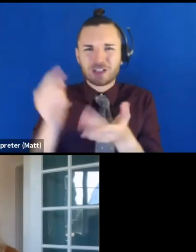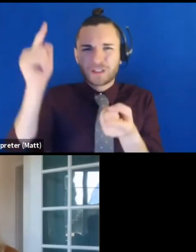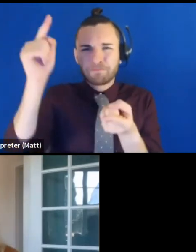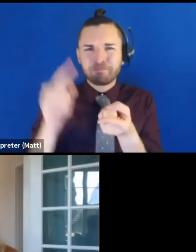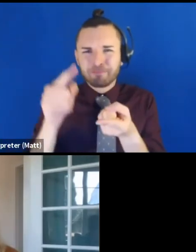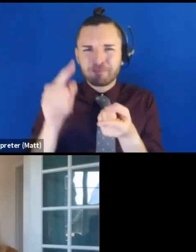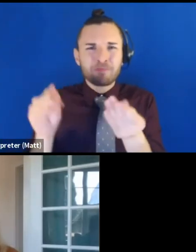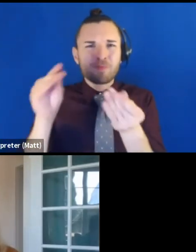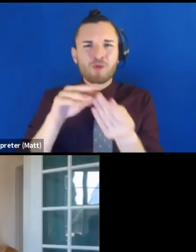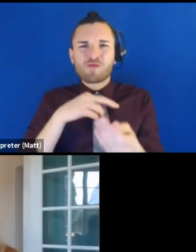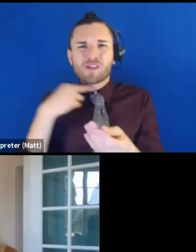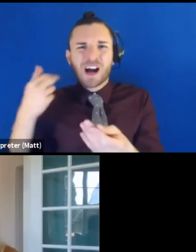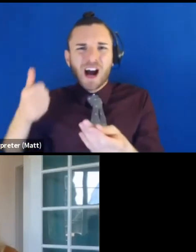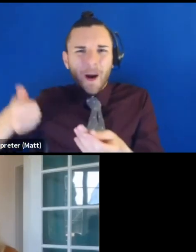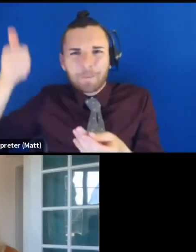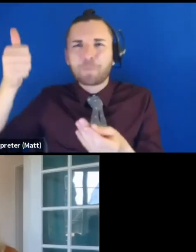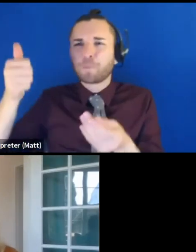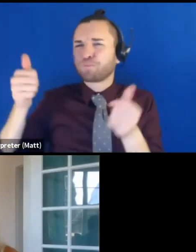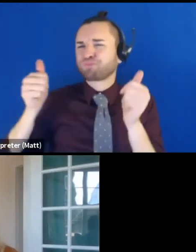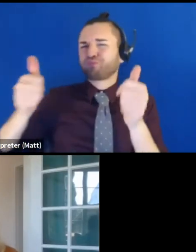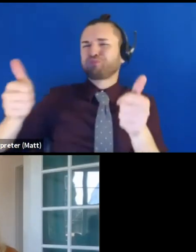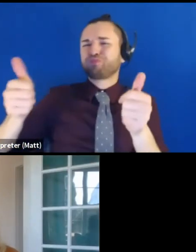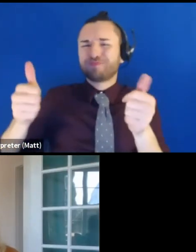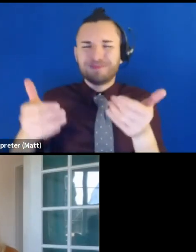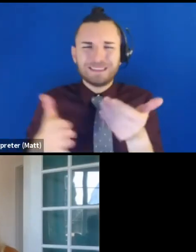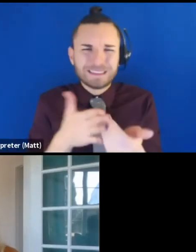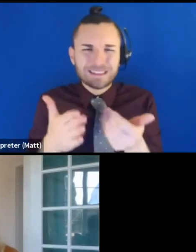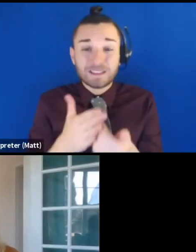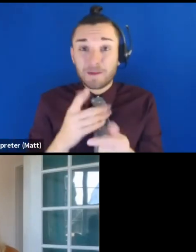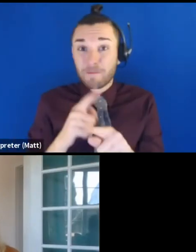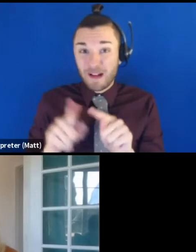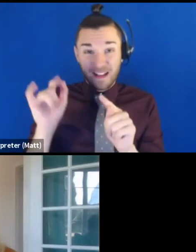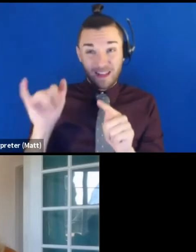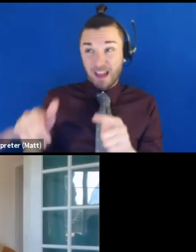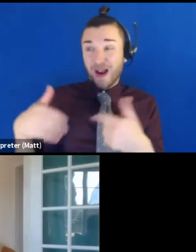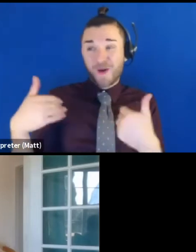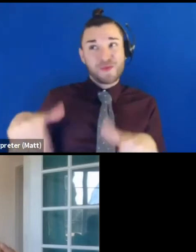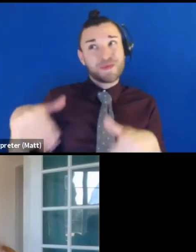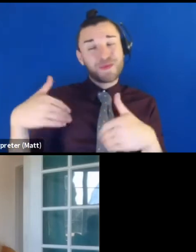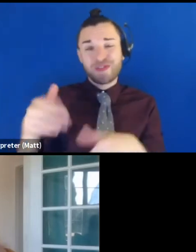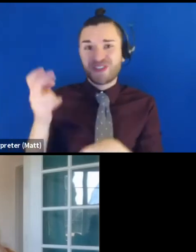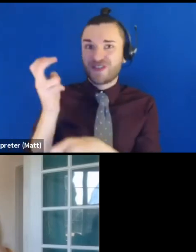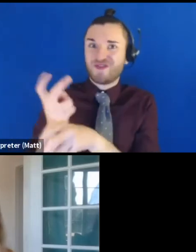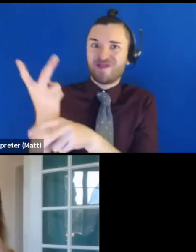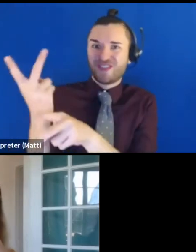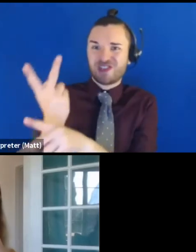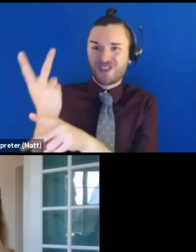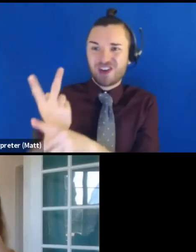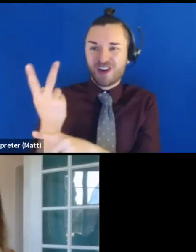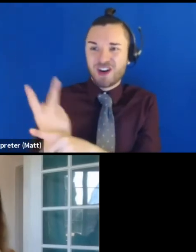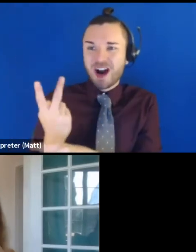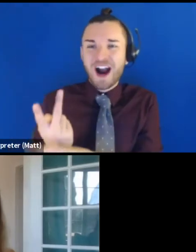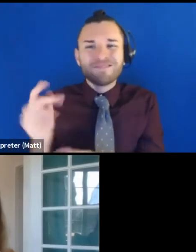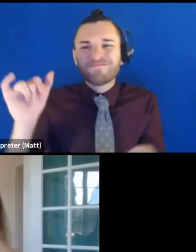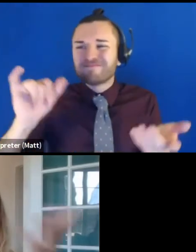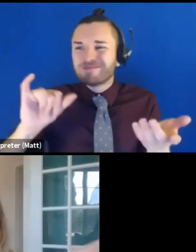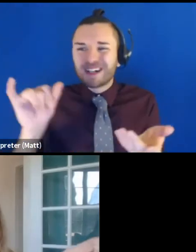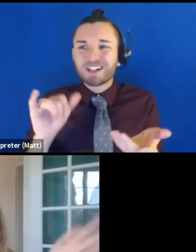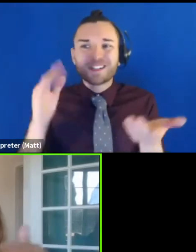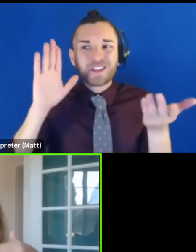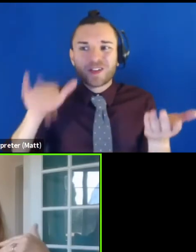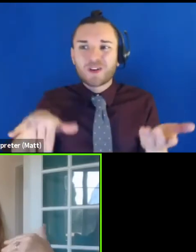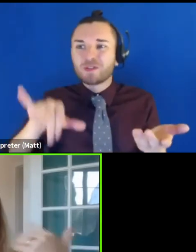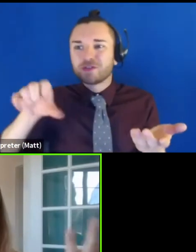get stuff like that green-lighted. But there is a mystery to it that can't really be nailed down. It's true, though, that there's like a range. You know, it's Jenji Kohan